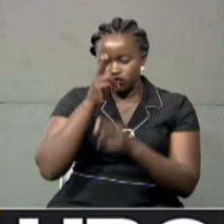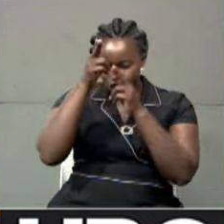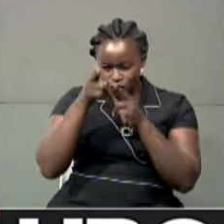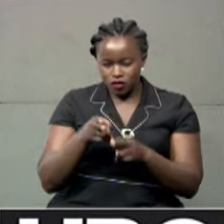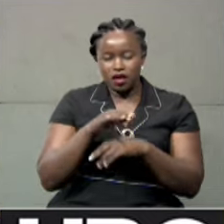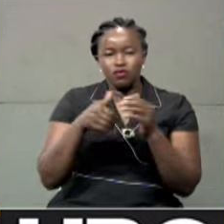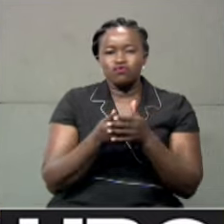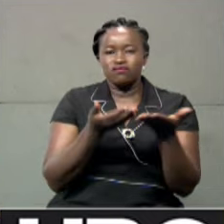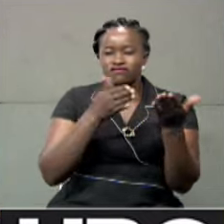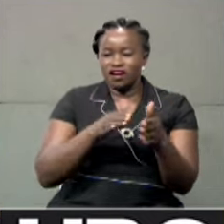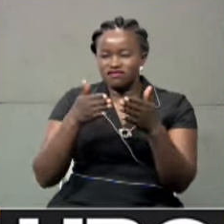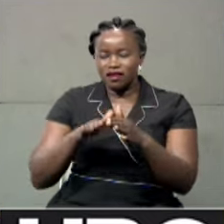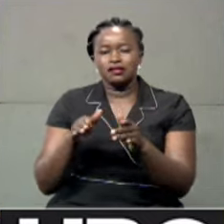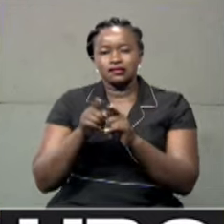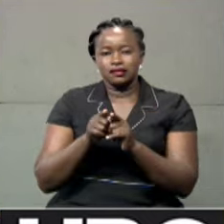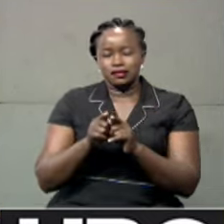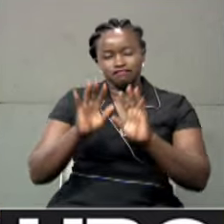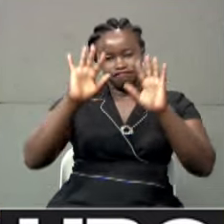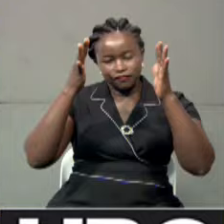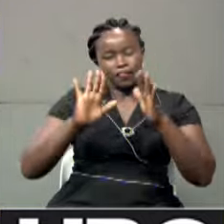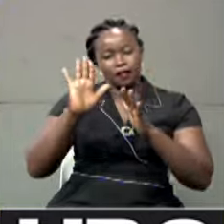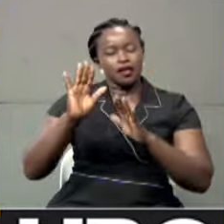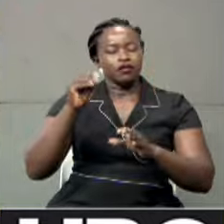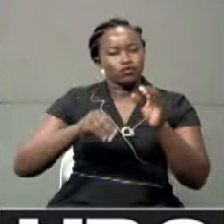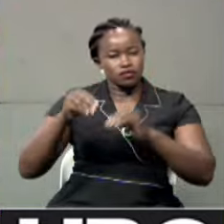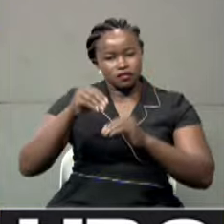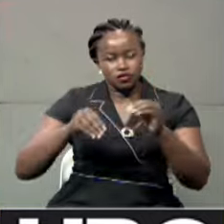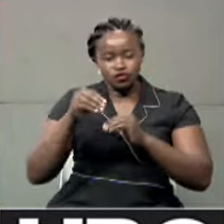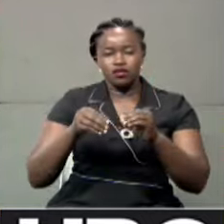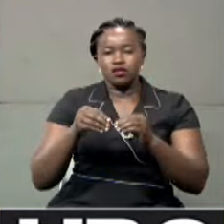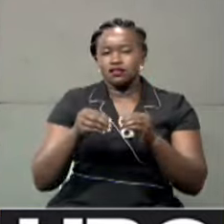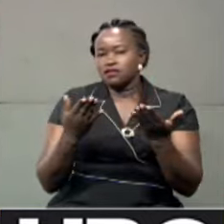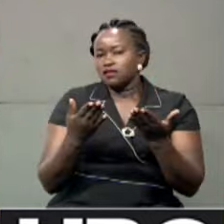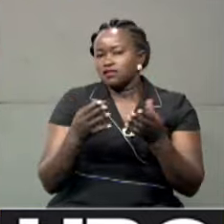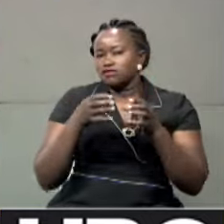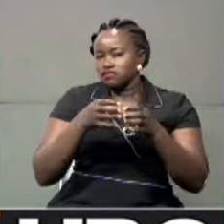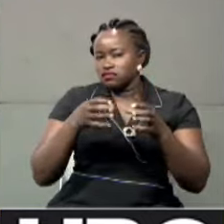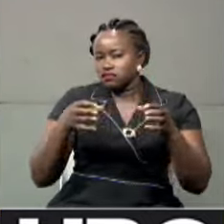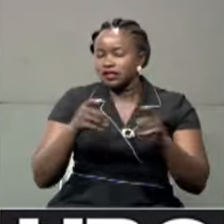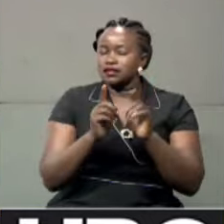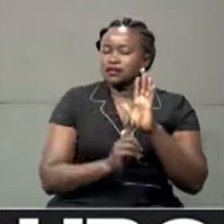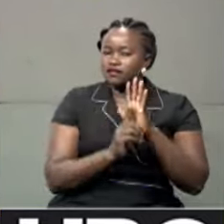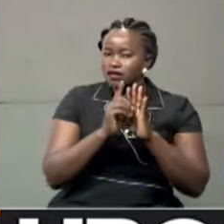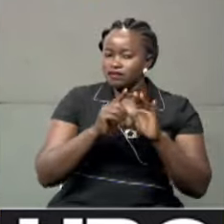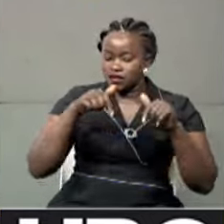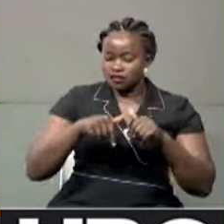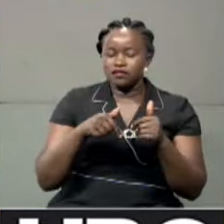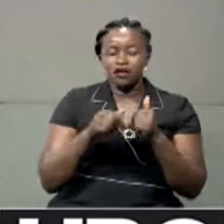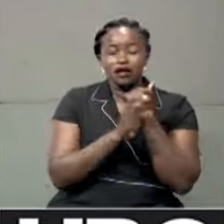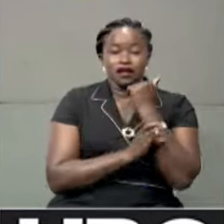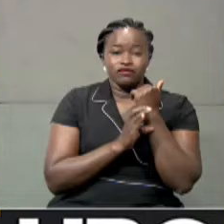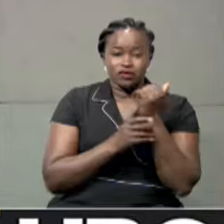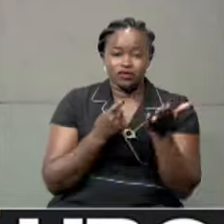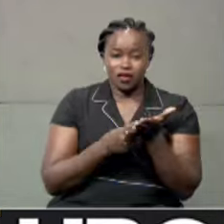recognition of their enormous contribution to the growth of and development of this country, Uganda.